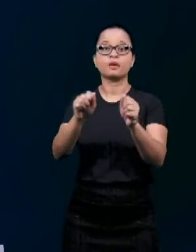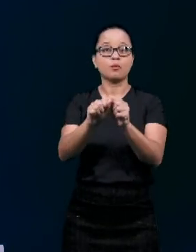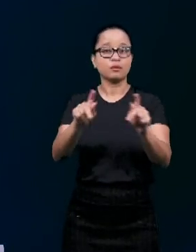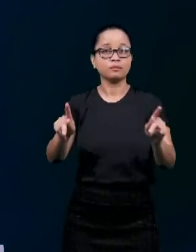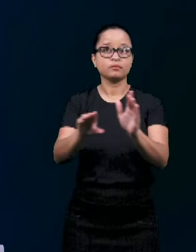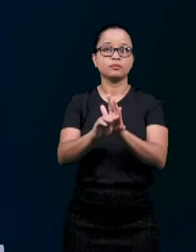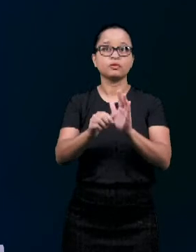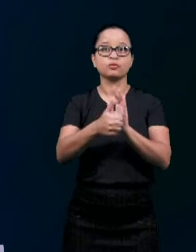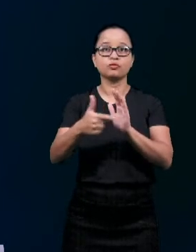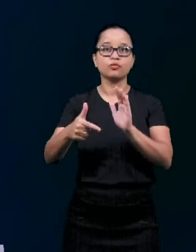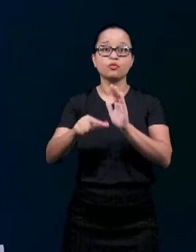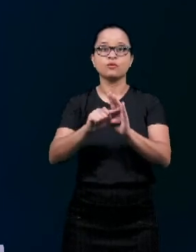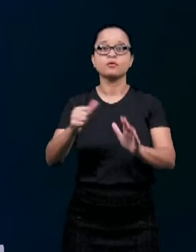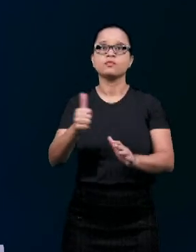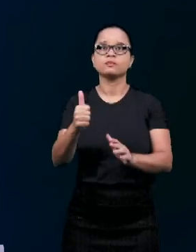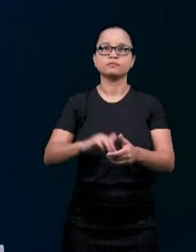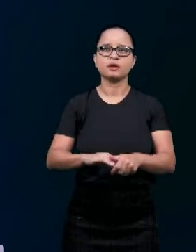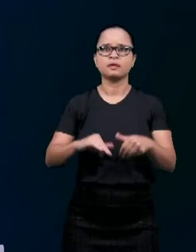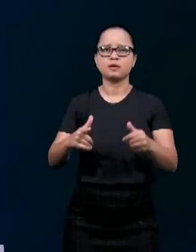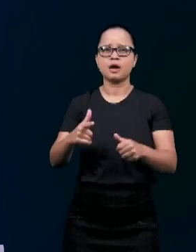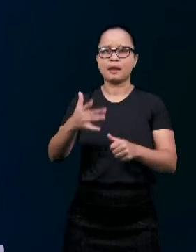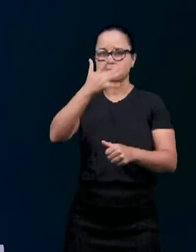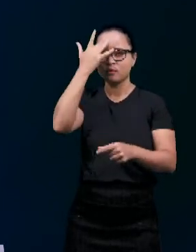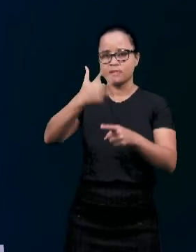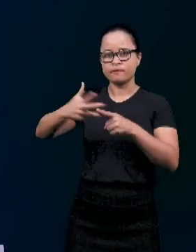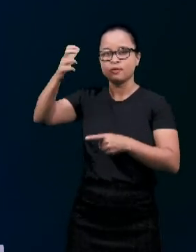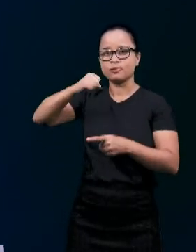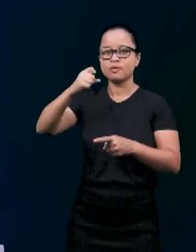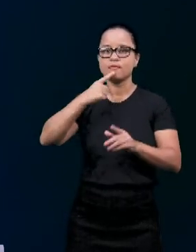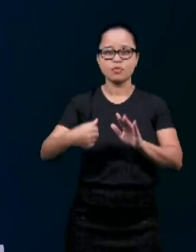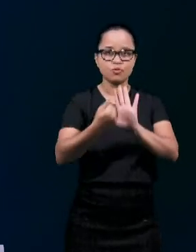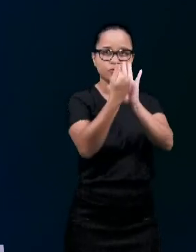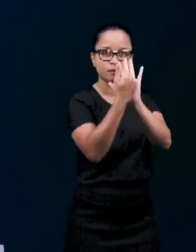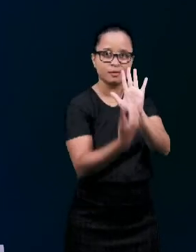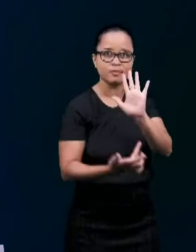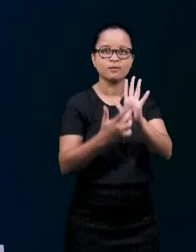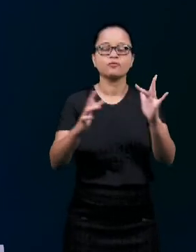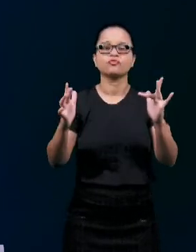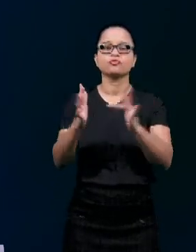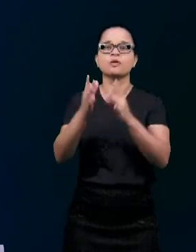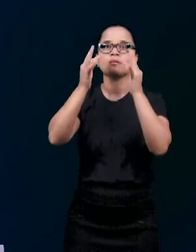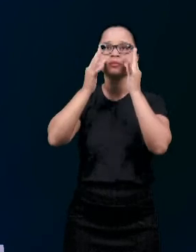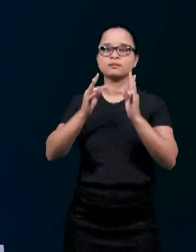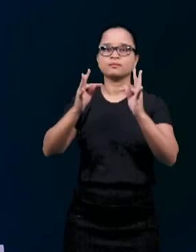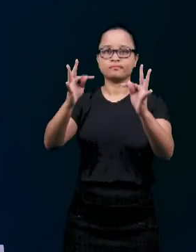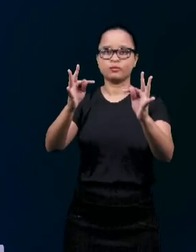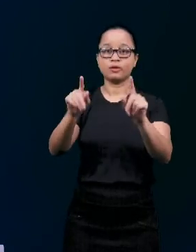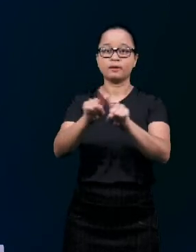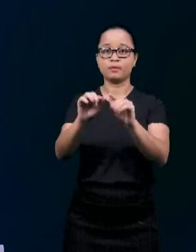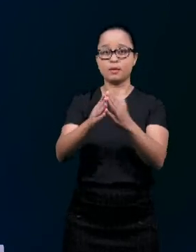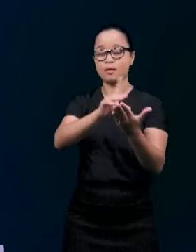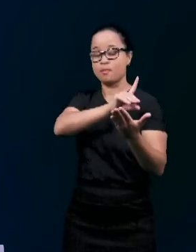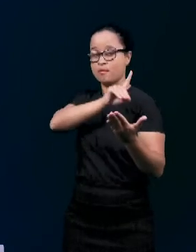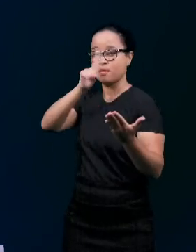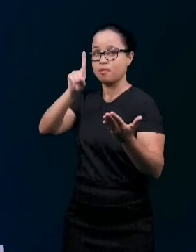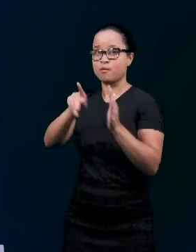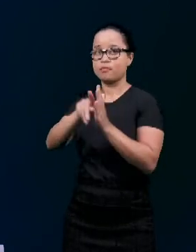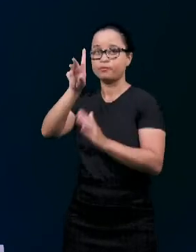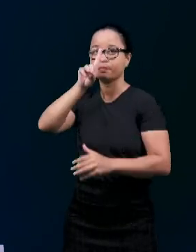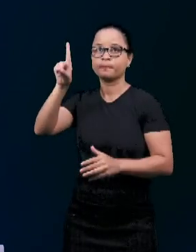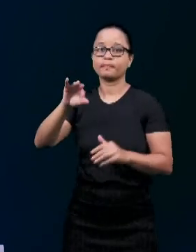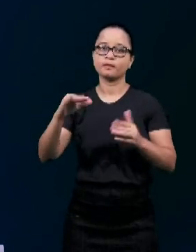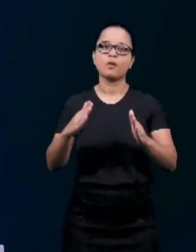blood of the Lamb and by the word of their testimony, and they did not love their lives to the death." The church is victorious through the